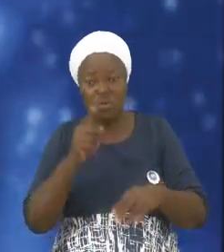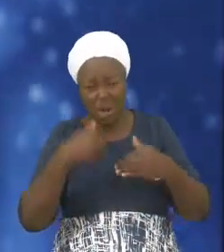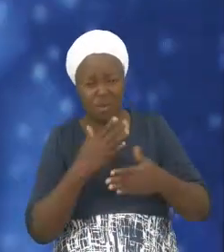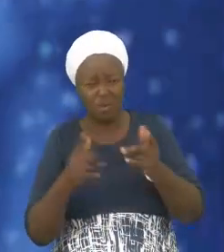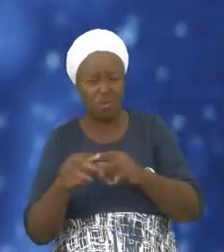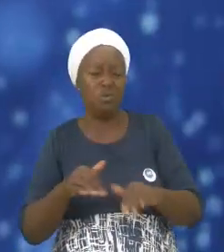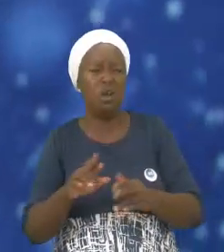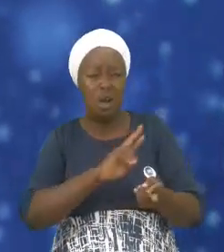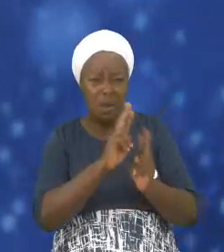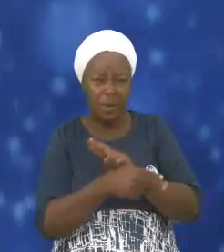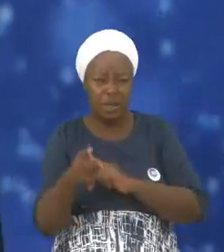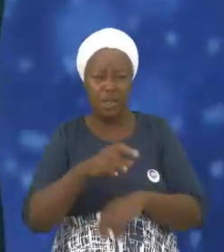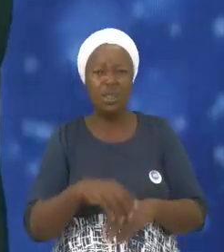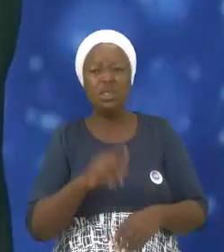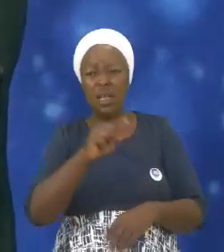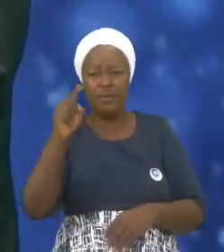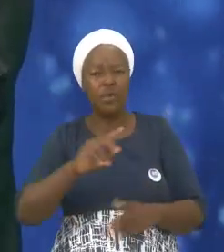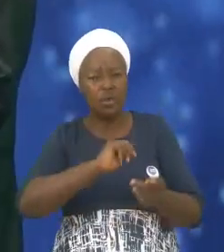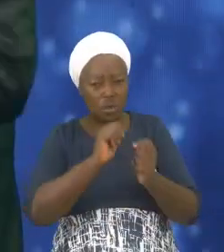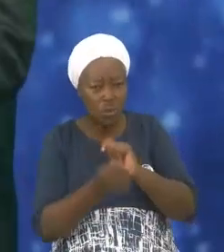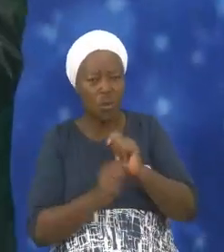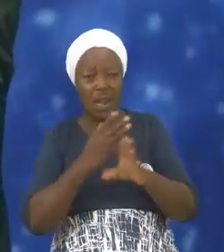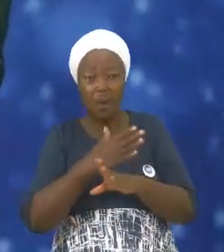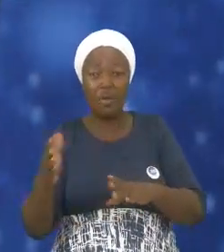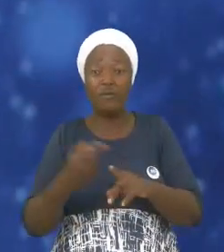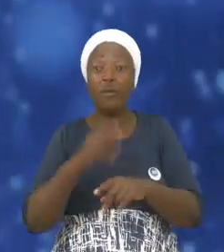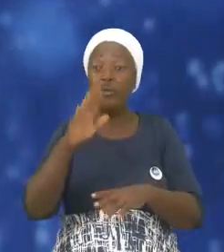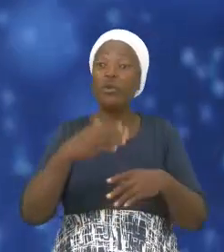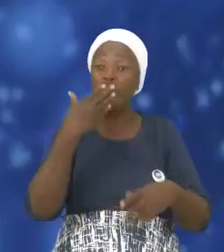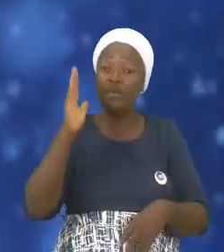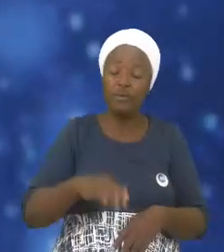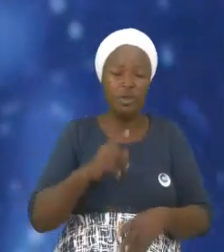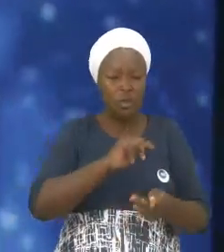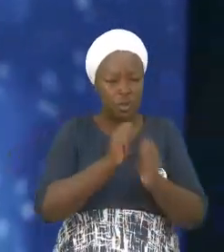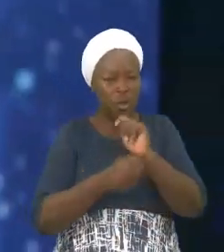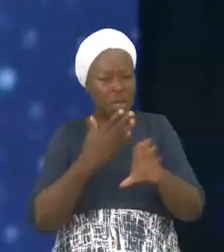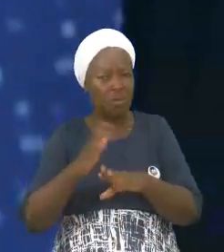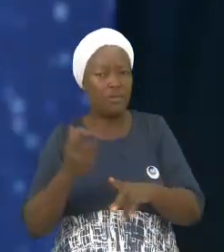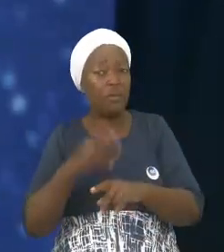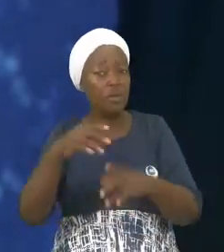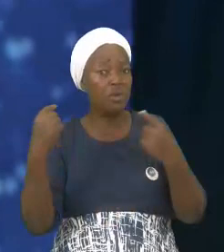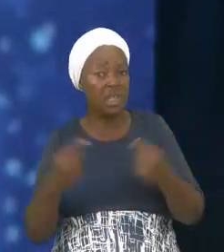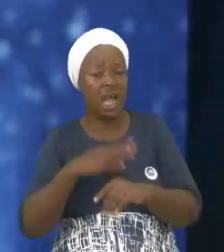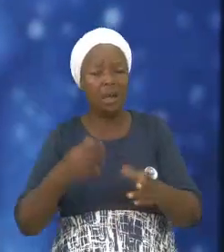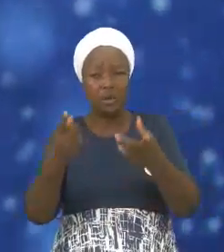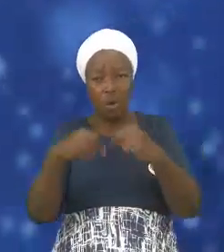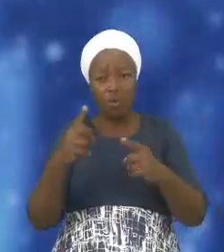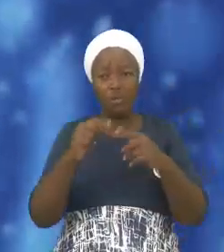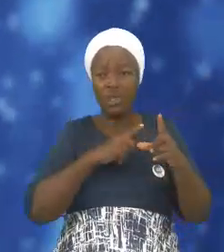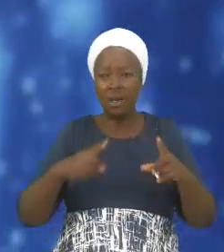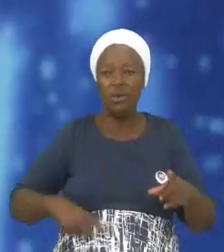therefore. Turn away from your evil. Turn away from your sin. and come to the Lord